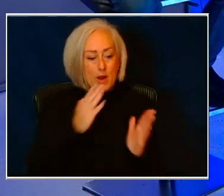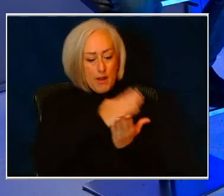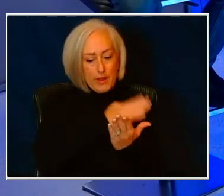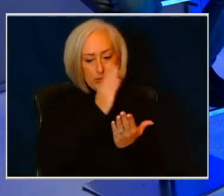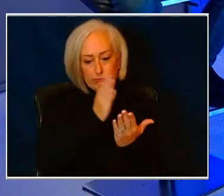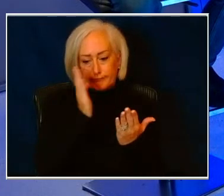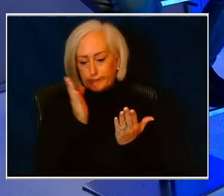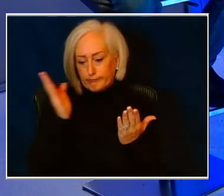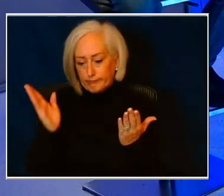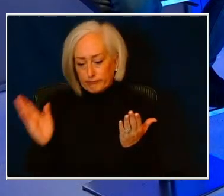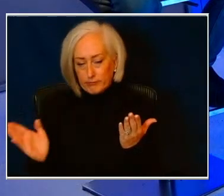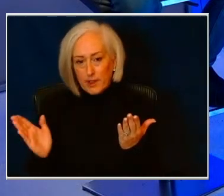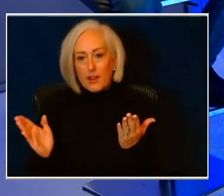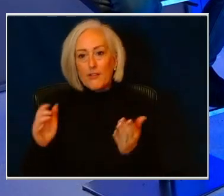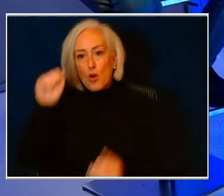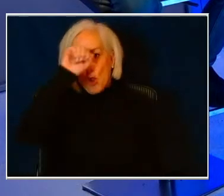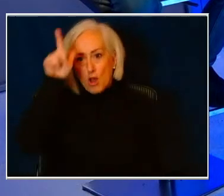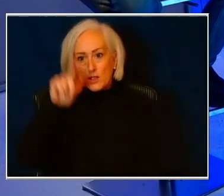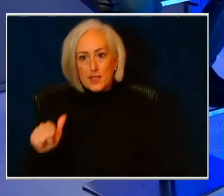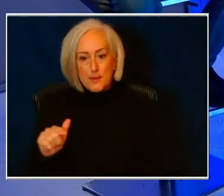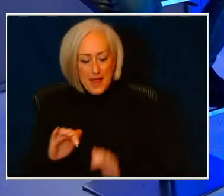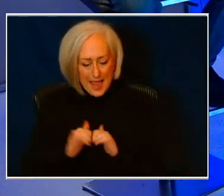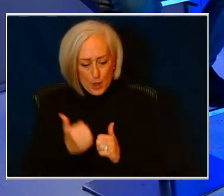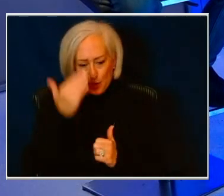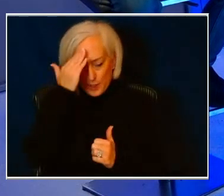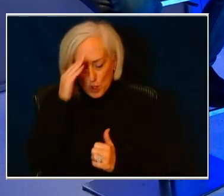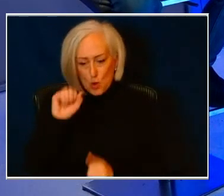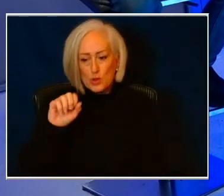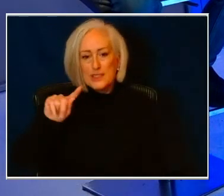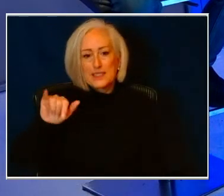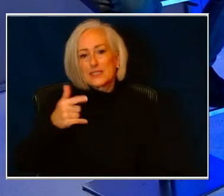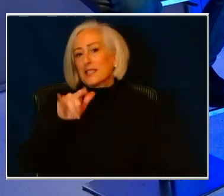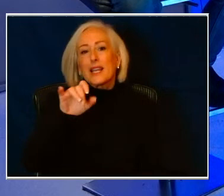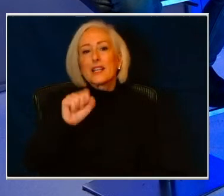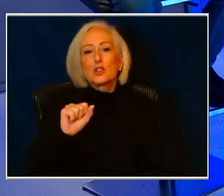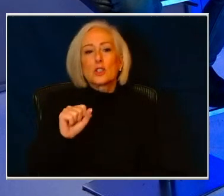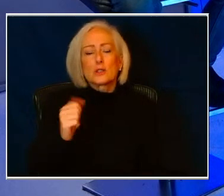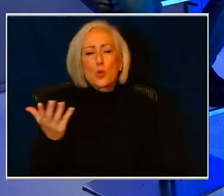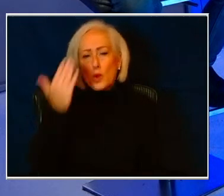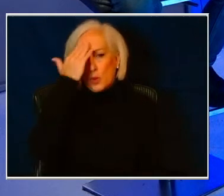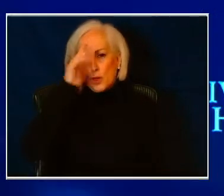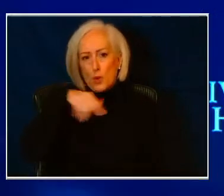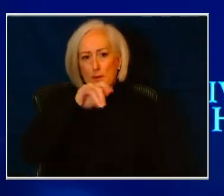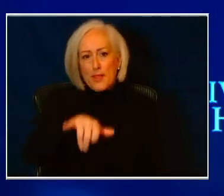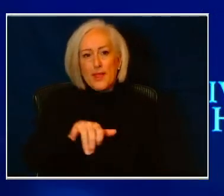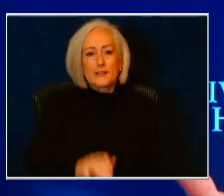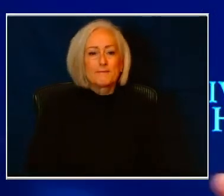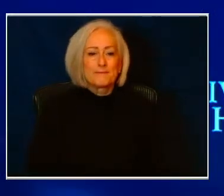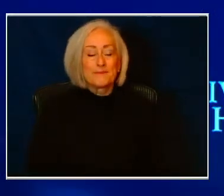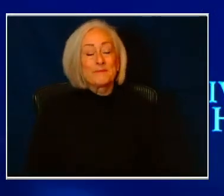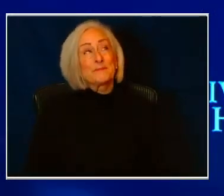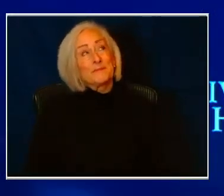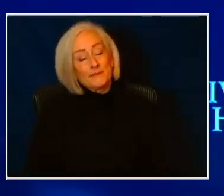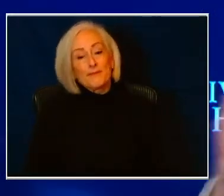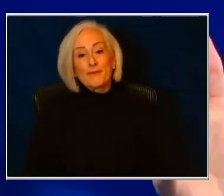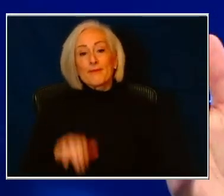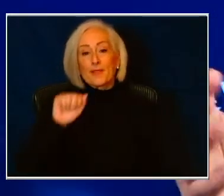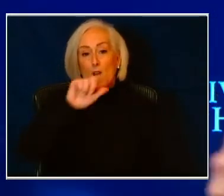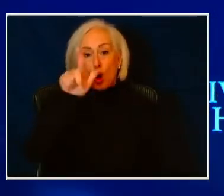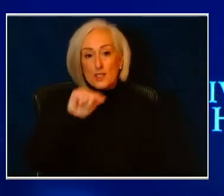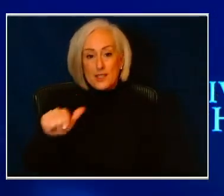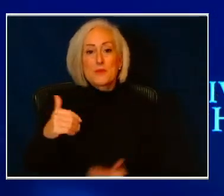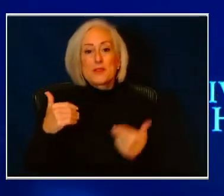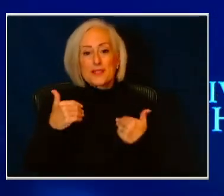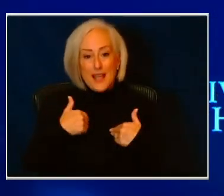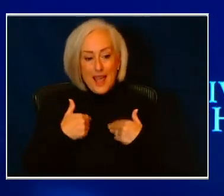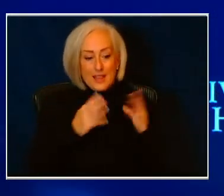know what stage you're in, and what do we know about that? Yeah. Well, okay, so Alzheimer's, we do have stages. It progresses